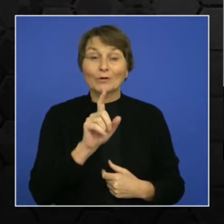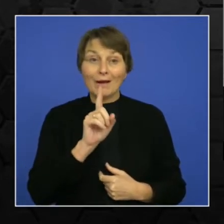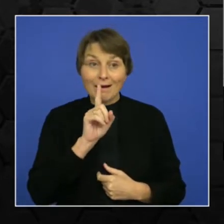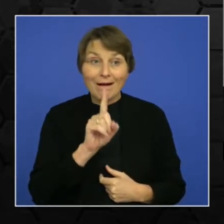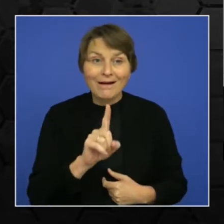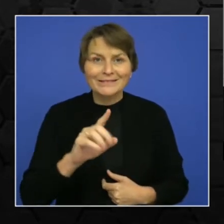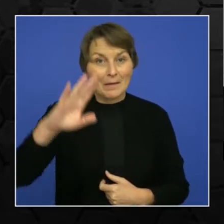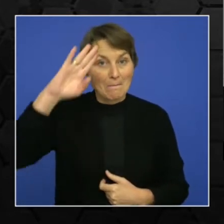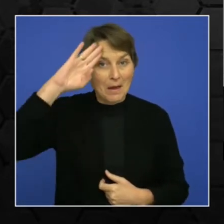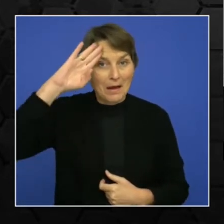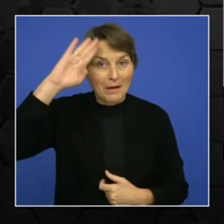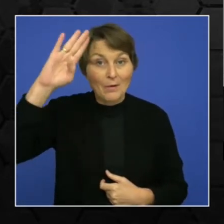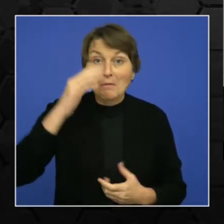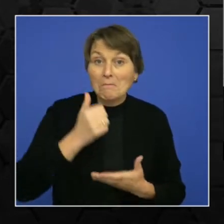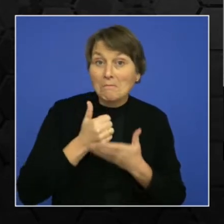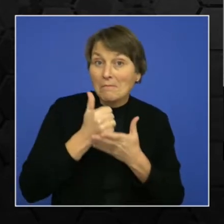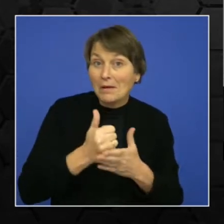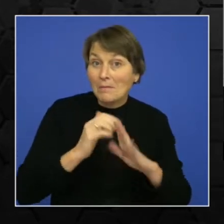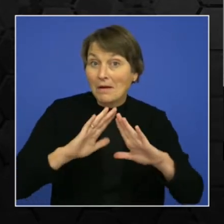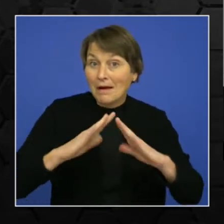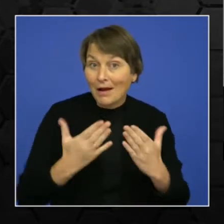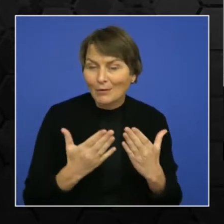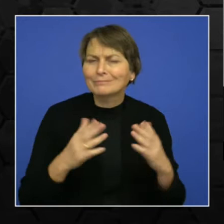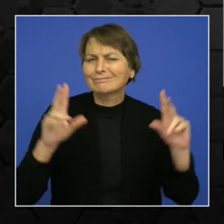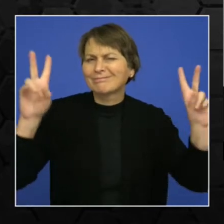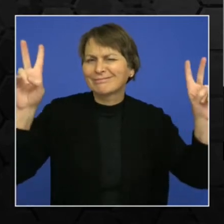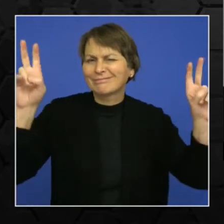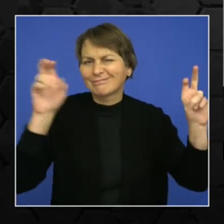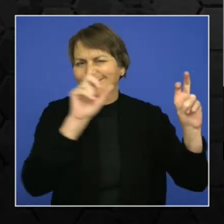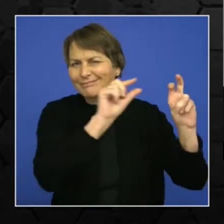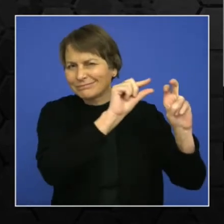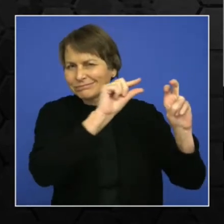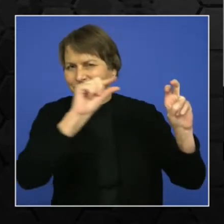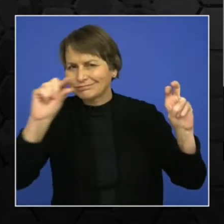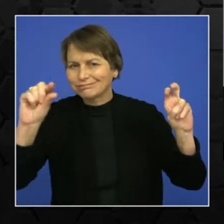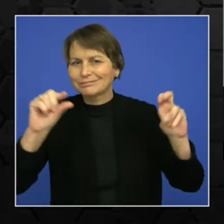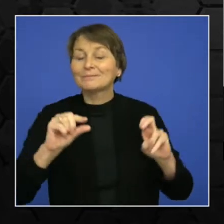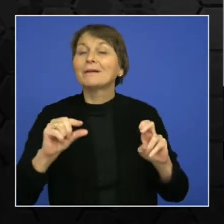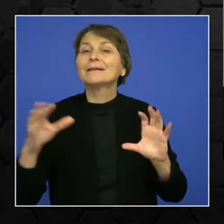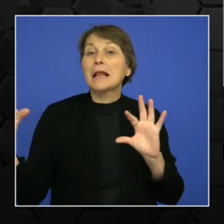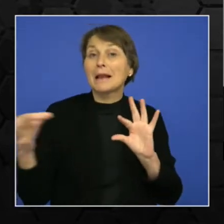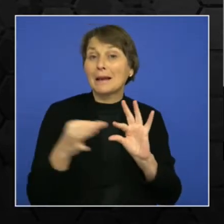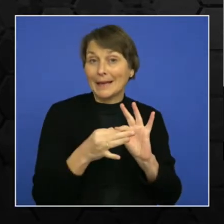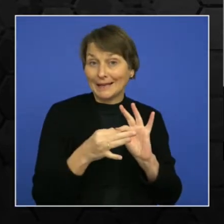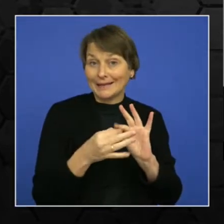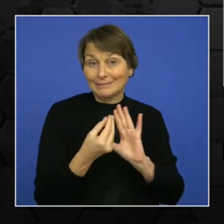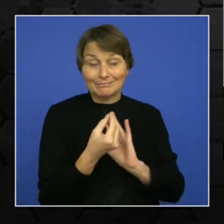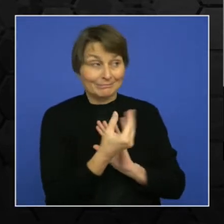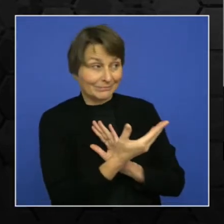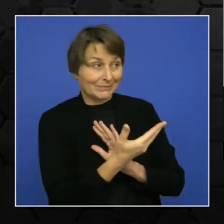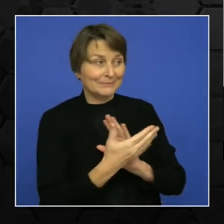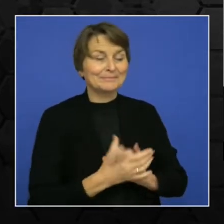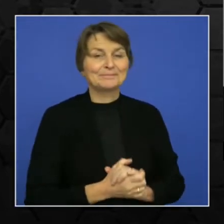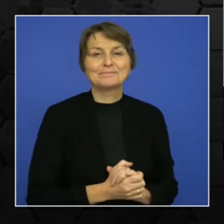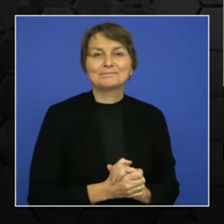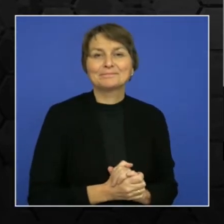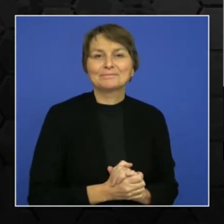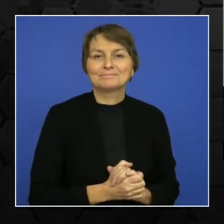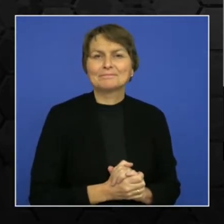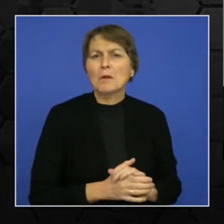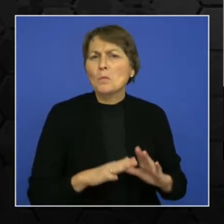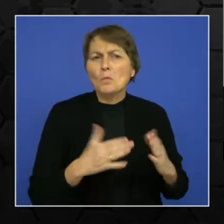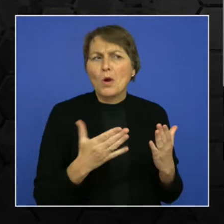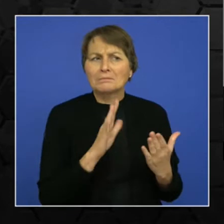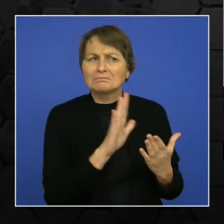you is the first thing that this bot asks you, and give it a variable name, and the variable data type here will be a